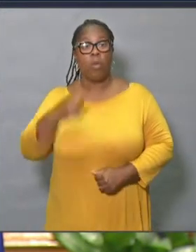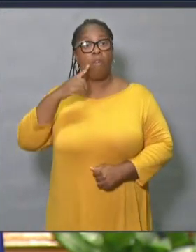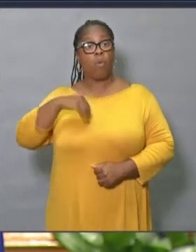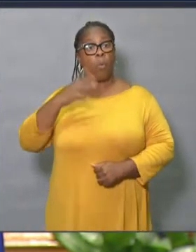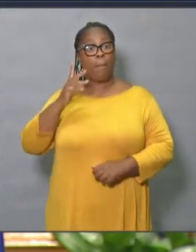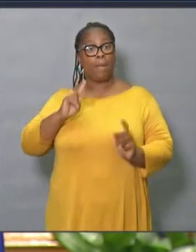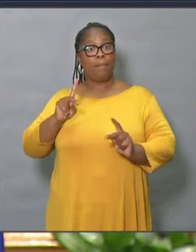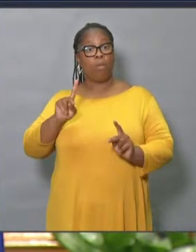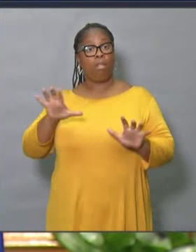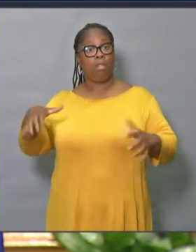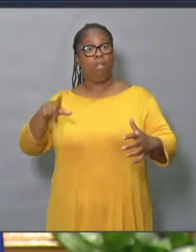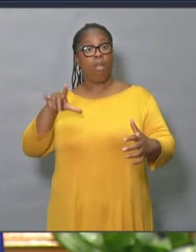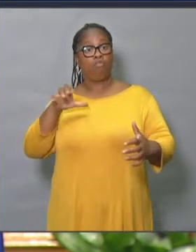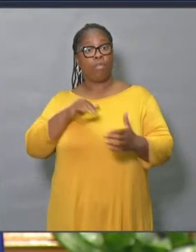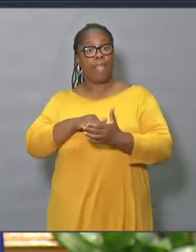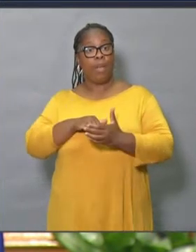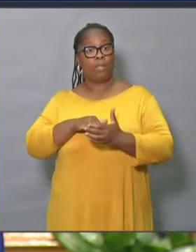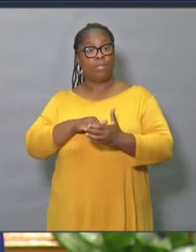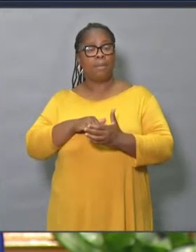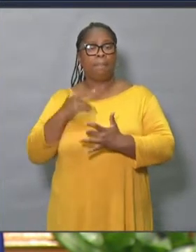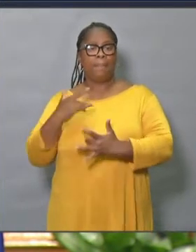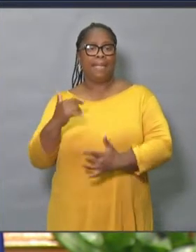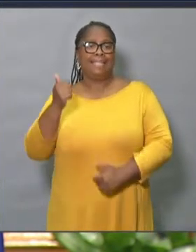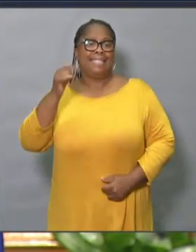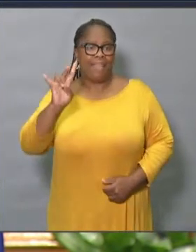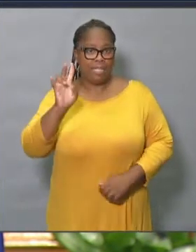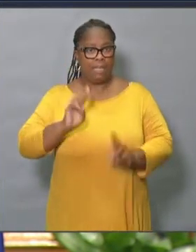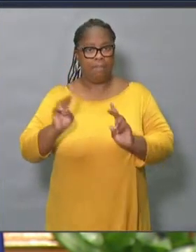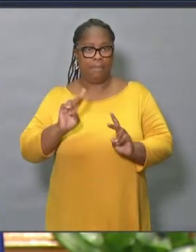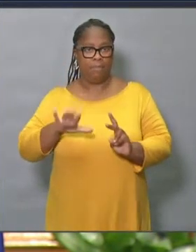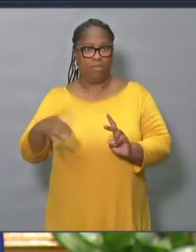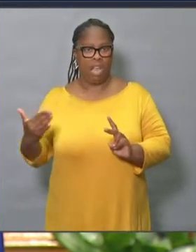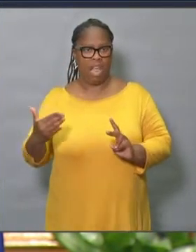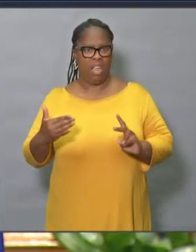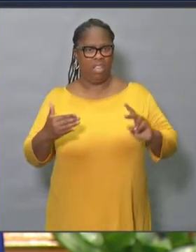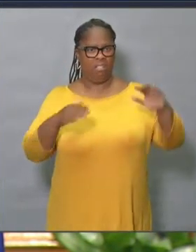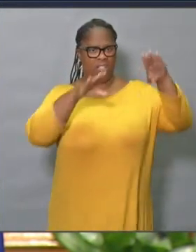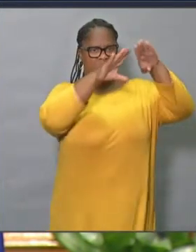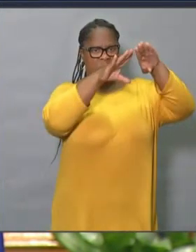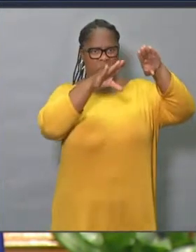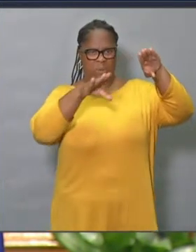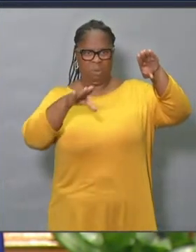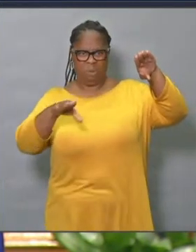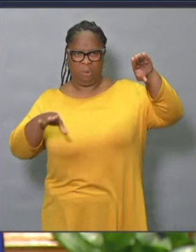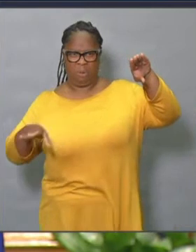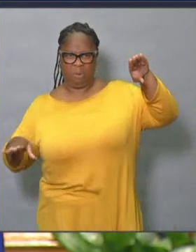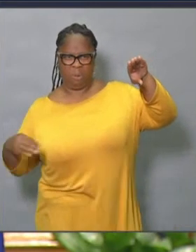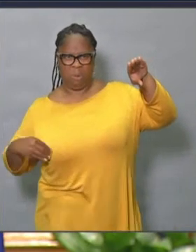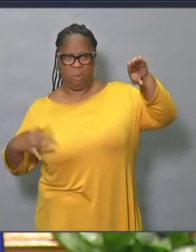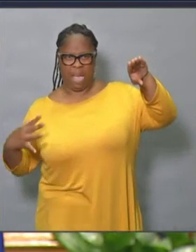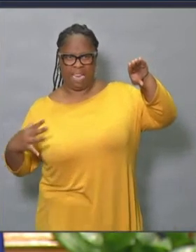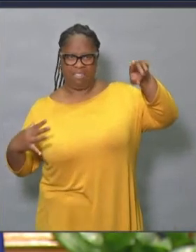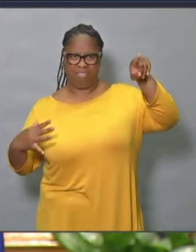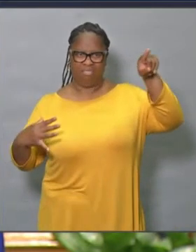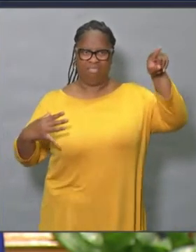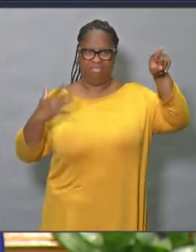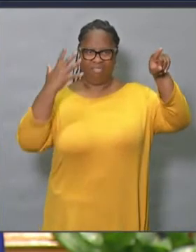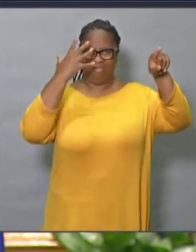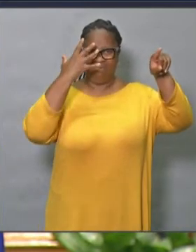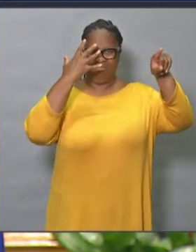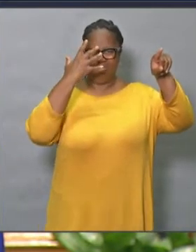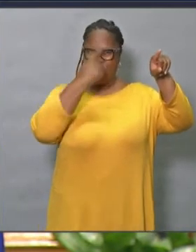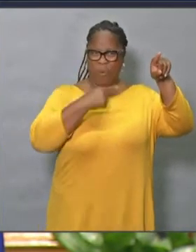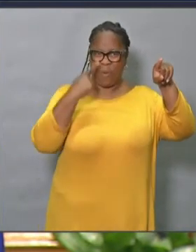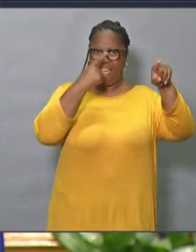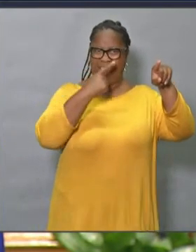for whites, the death rate is 17 deaths per 100,000 people. When you look at this data by community poverty levels,